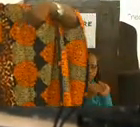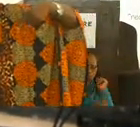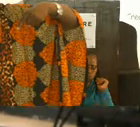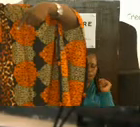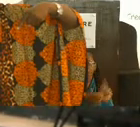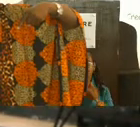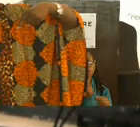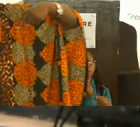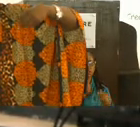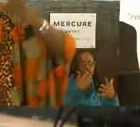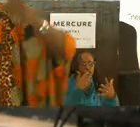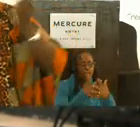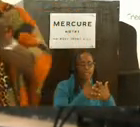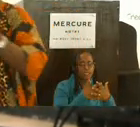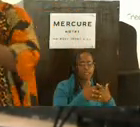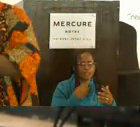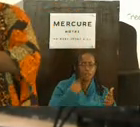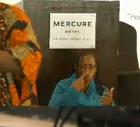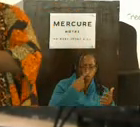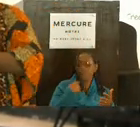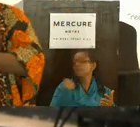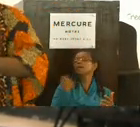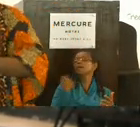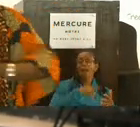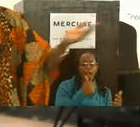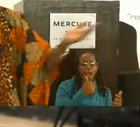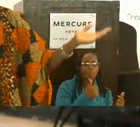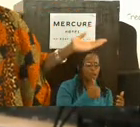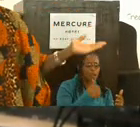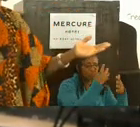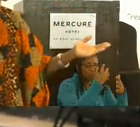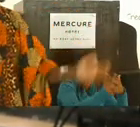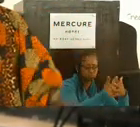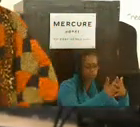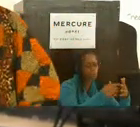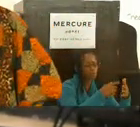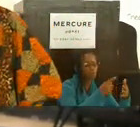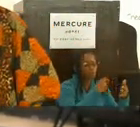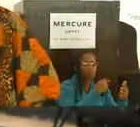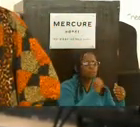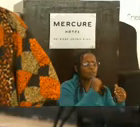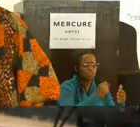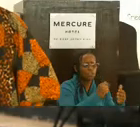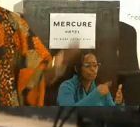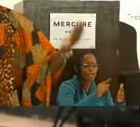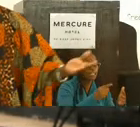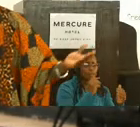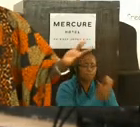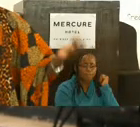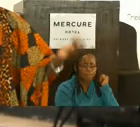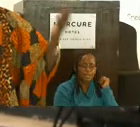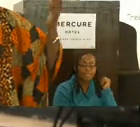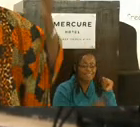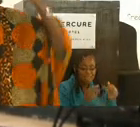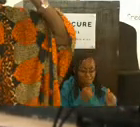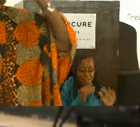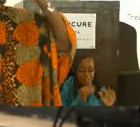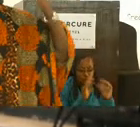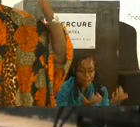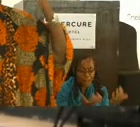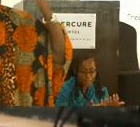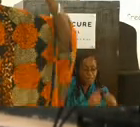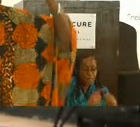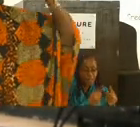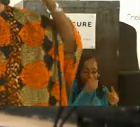jail then Correctional Facilities will not correct poverty it's a man's world but that Crown is